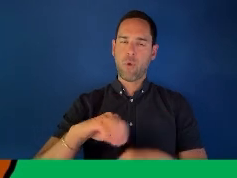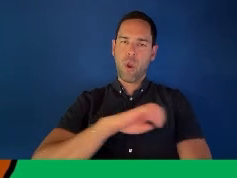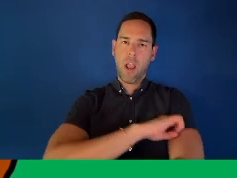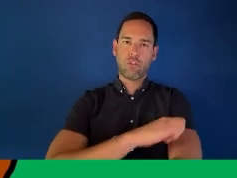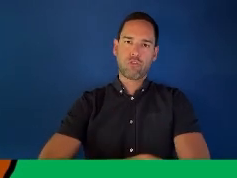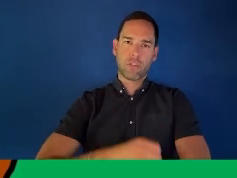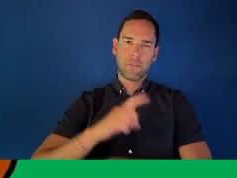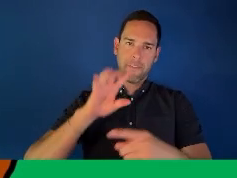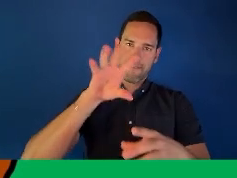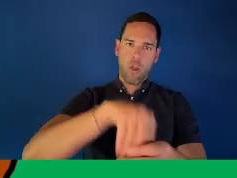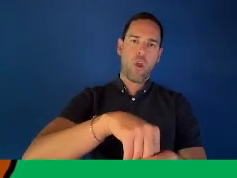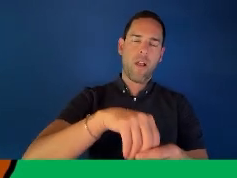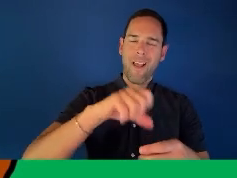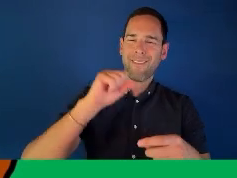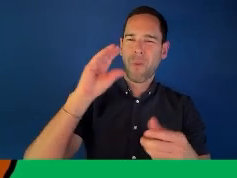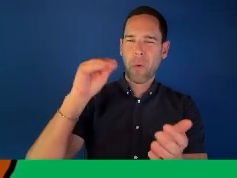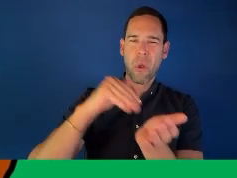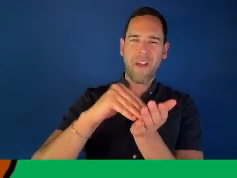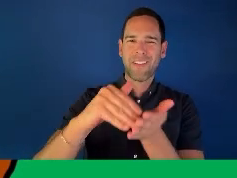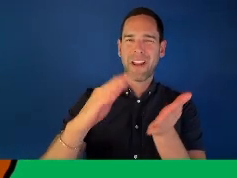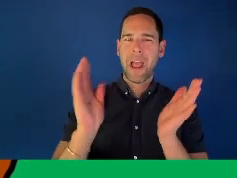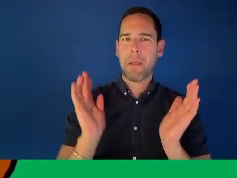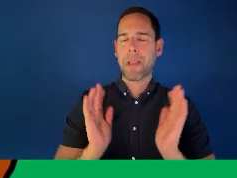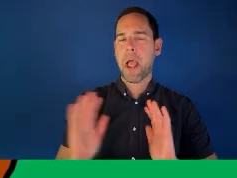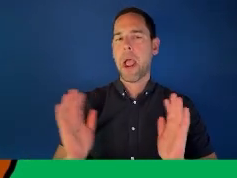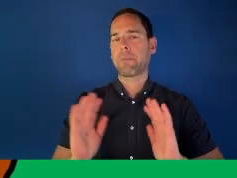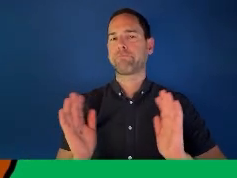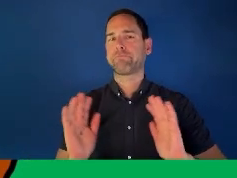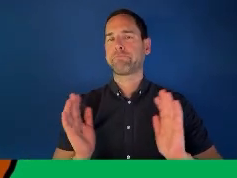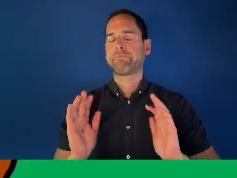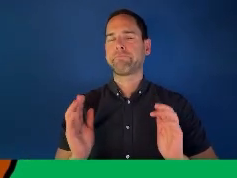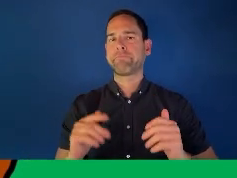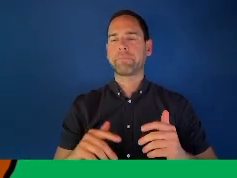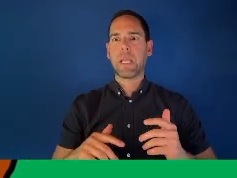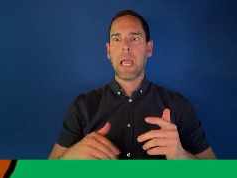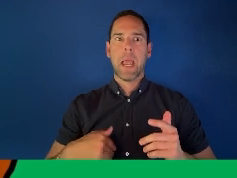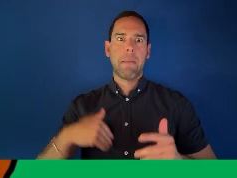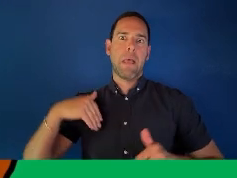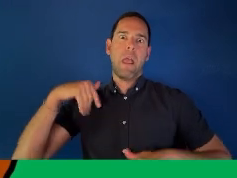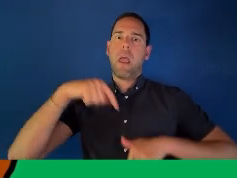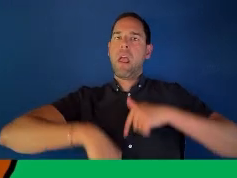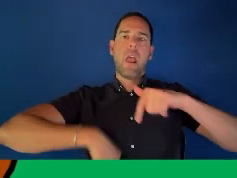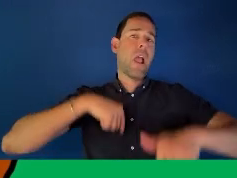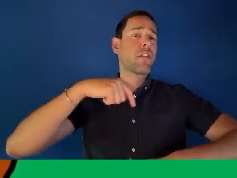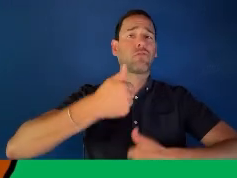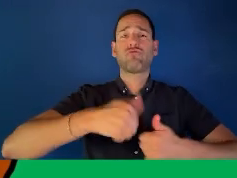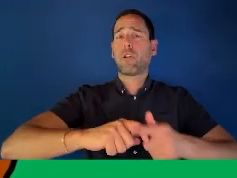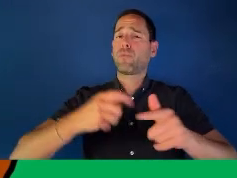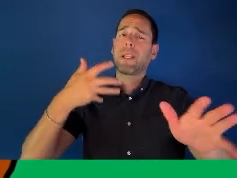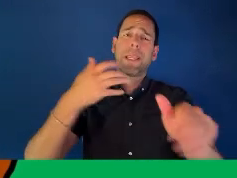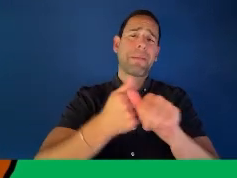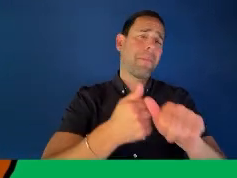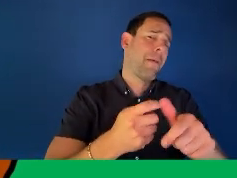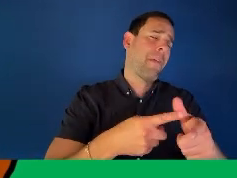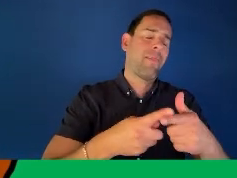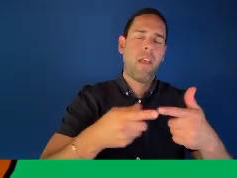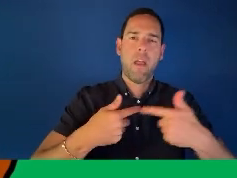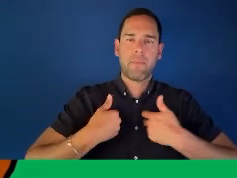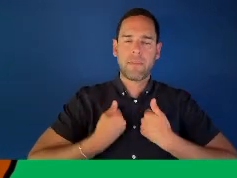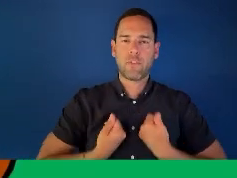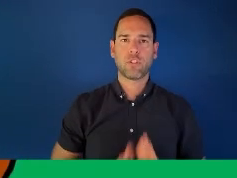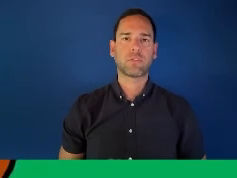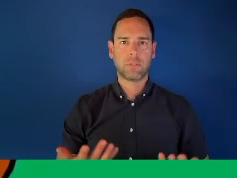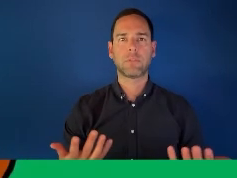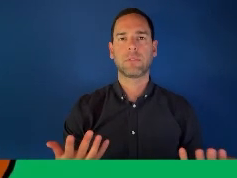how much schoolwork is getting done and if I'm showing up to classes and that kind of stuff.